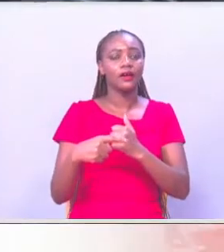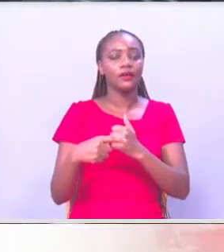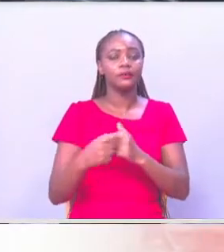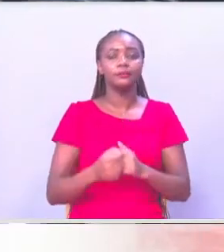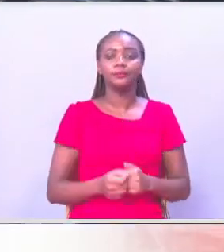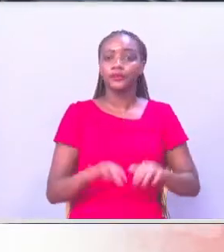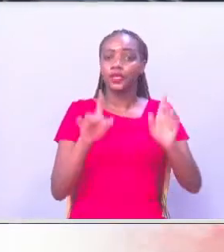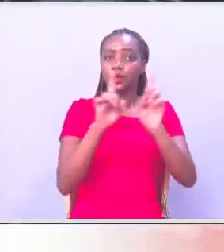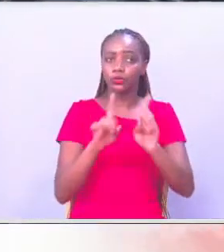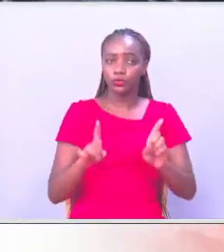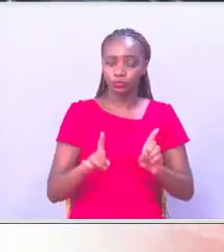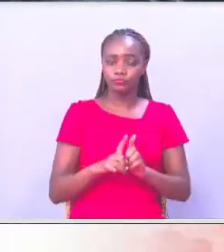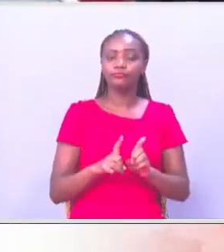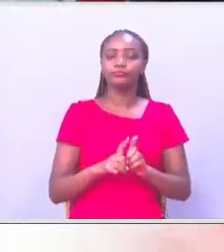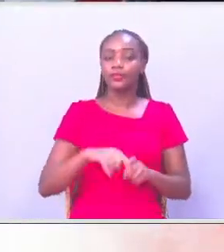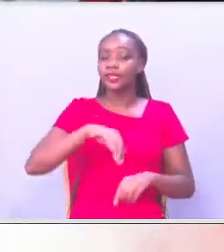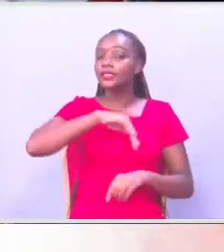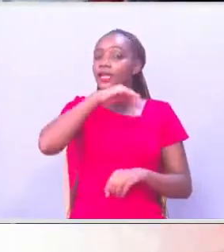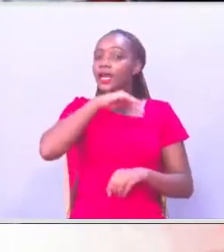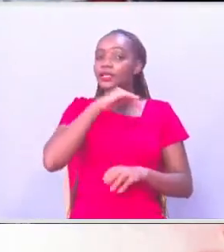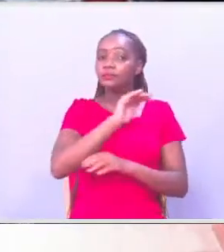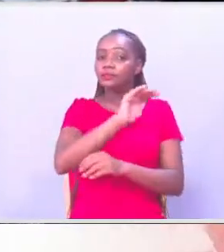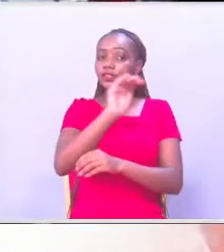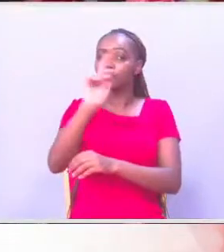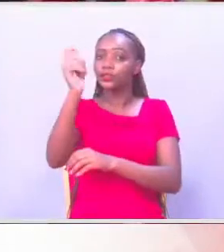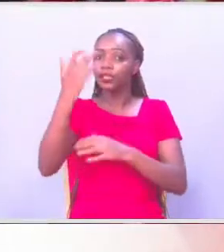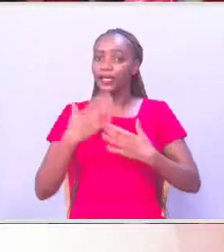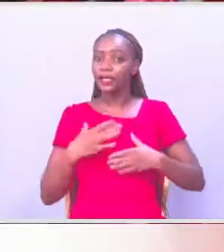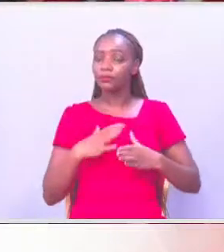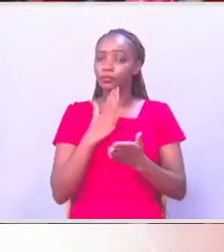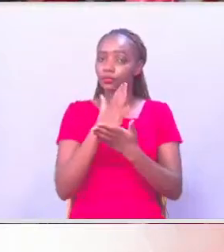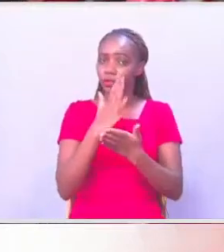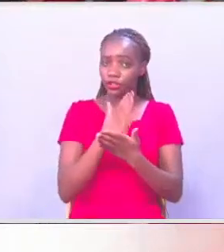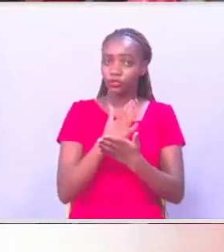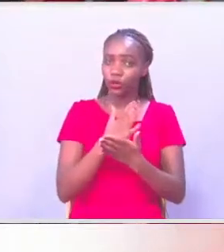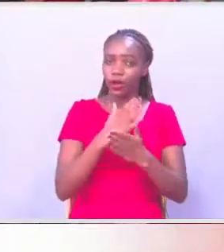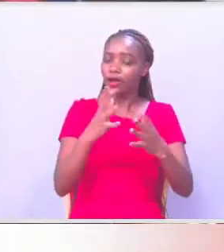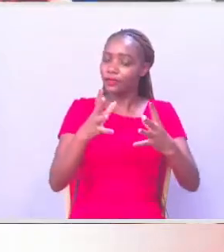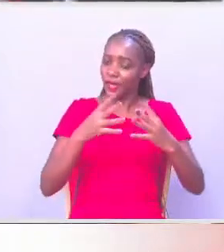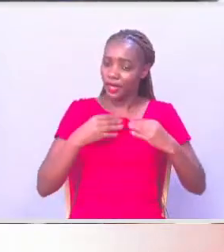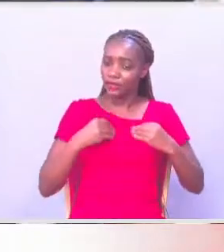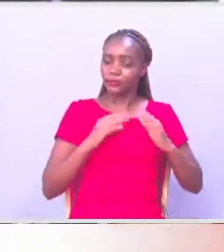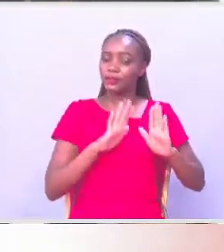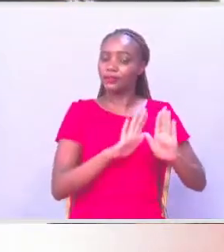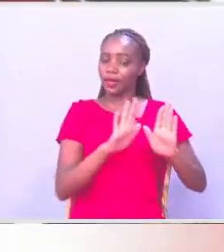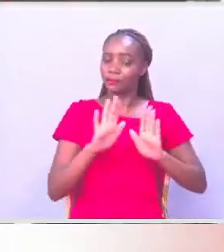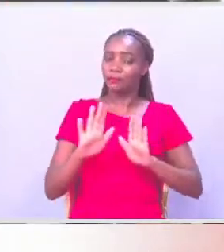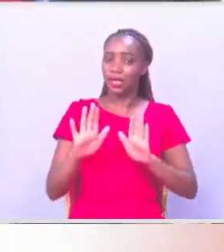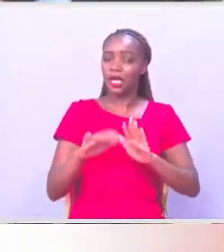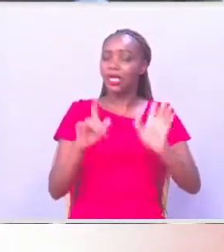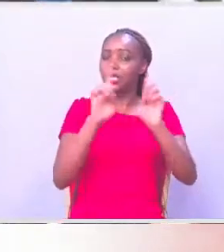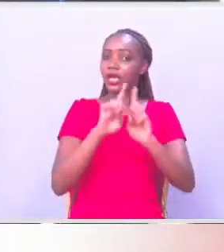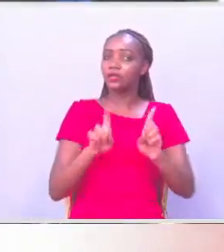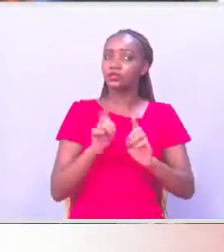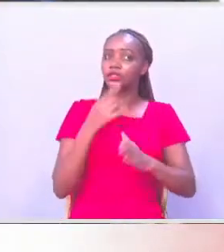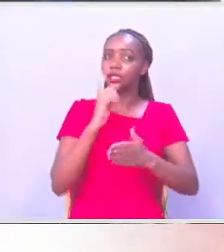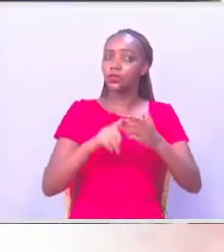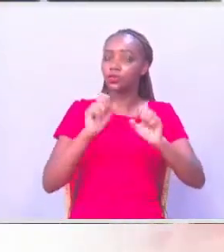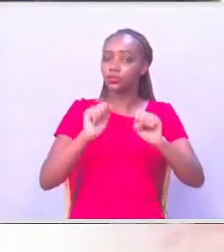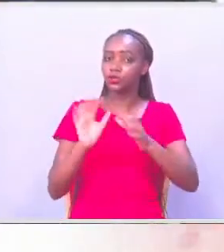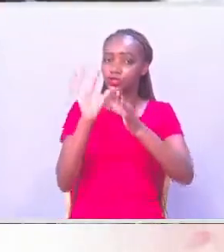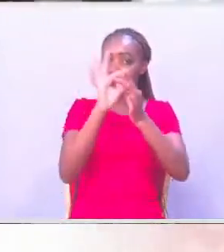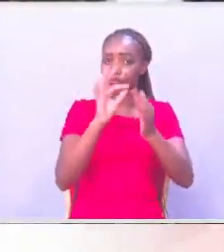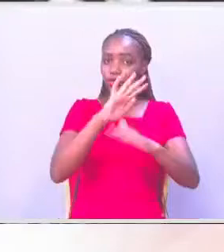In his scaling mission, Raila urged Kenyans to embrace the Azimio la Umoja campaign, saying it will reconcile all